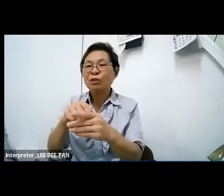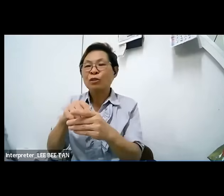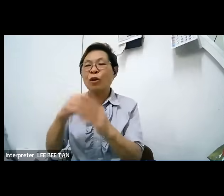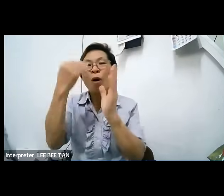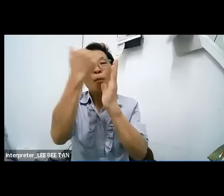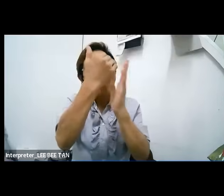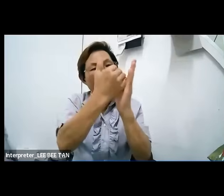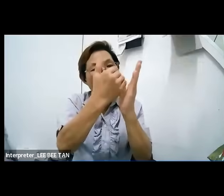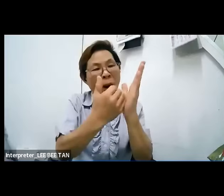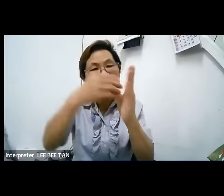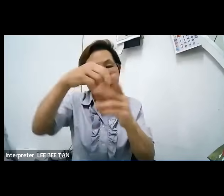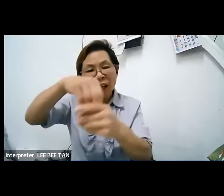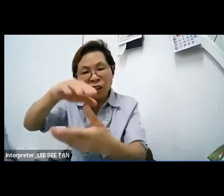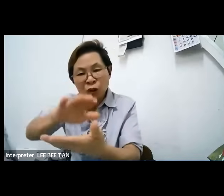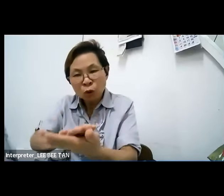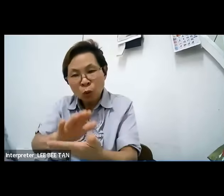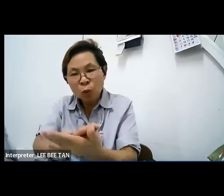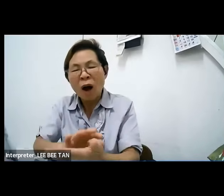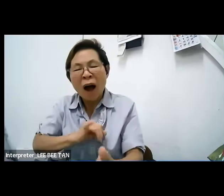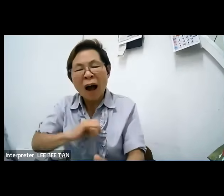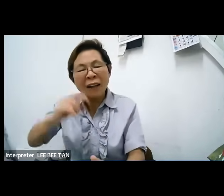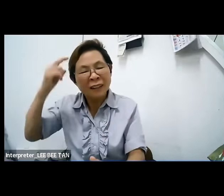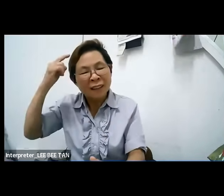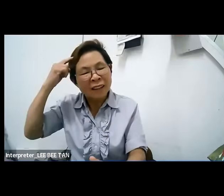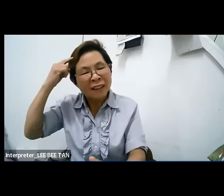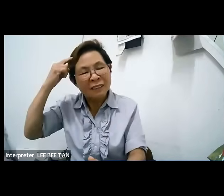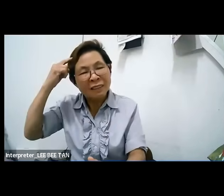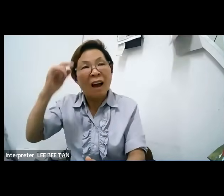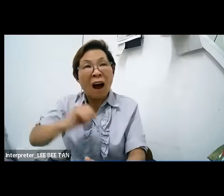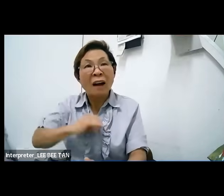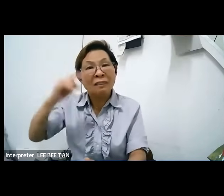in schools. I think that give a lot of